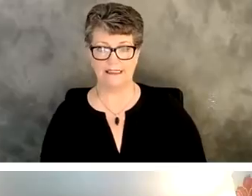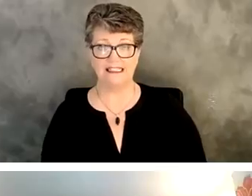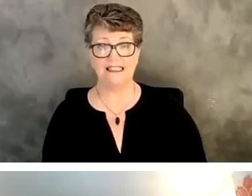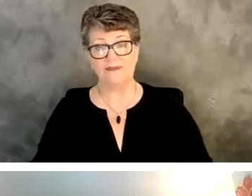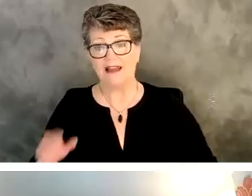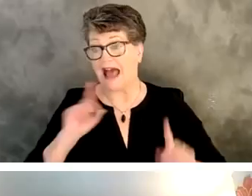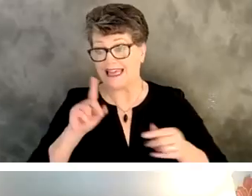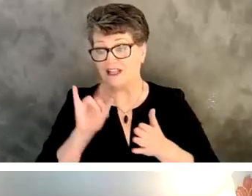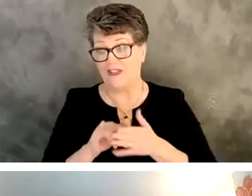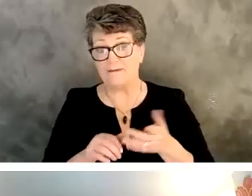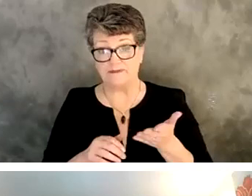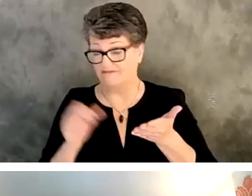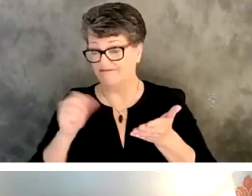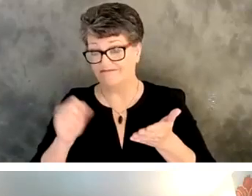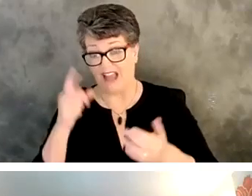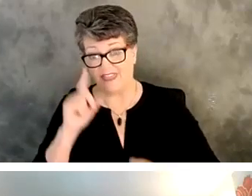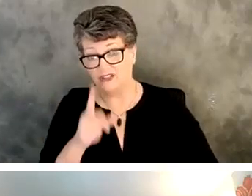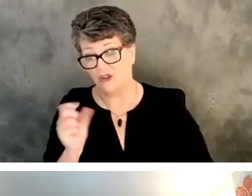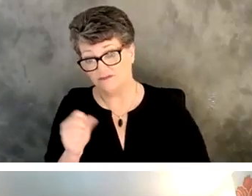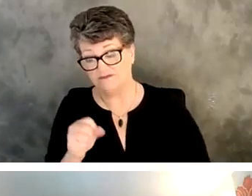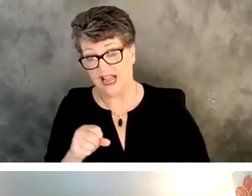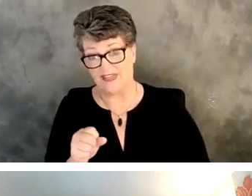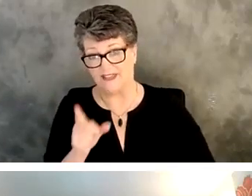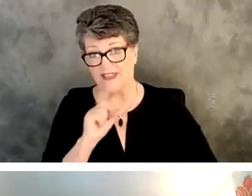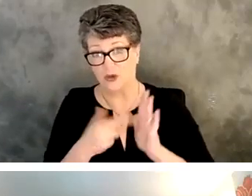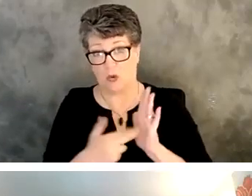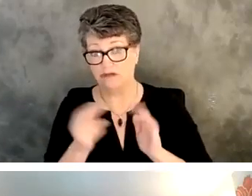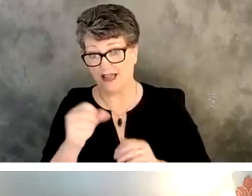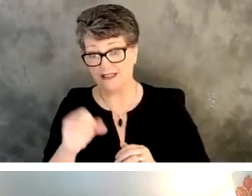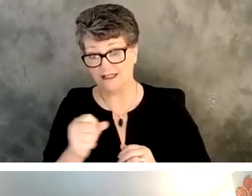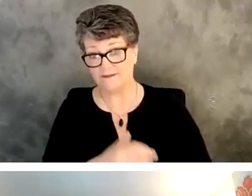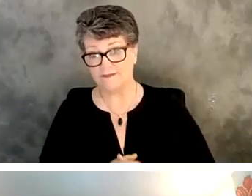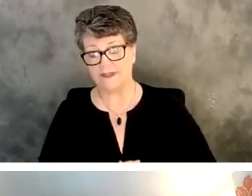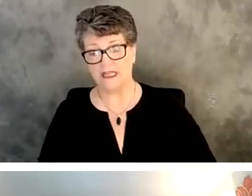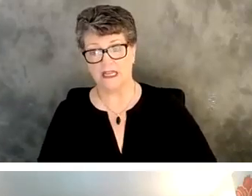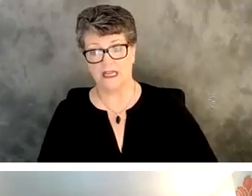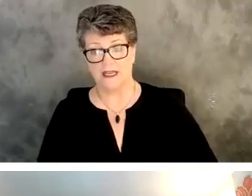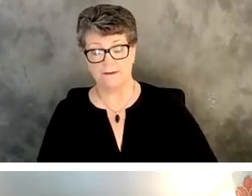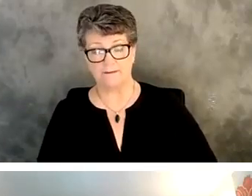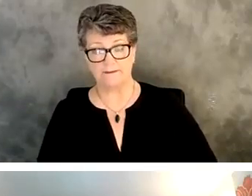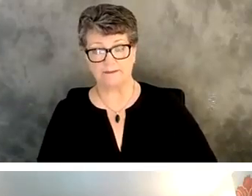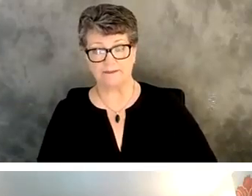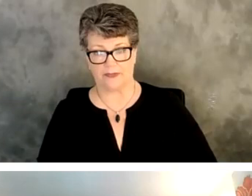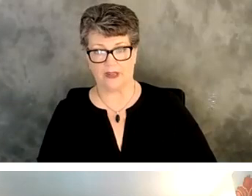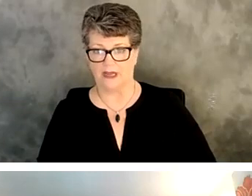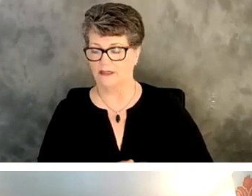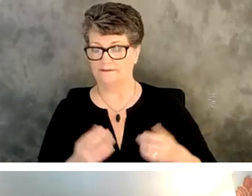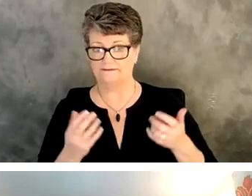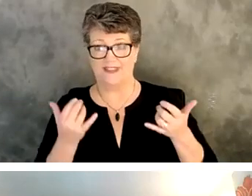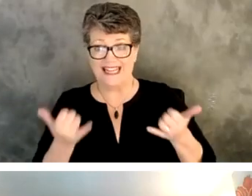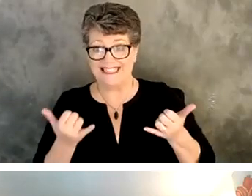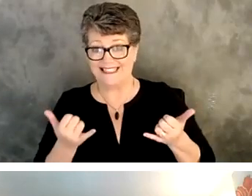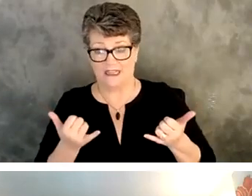I can answer that. Yeah, I think so. I think that plays a role into it. So the existing